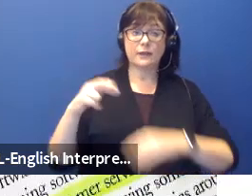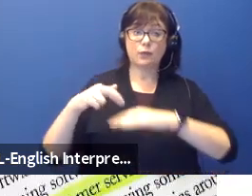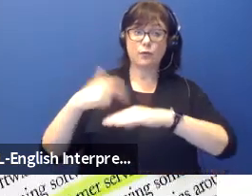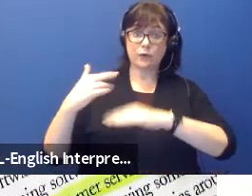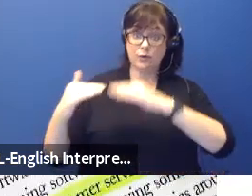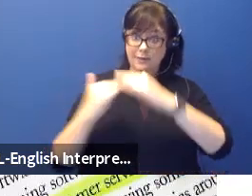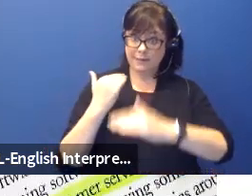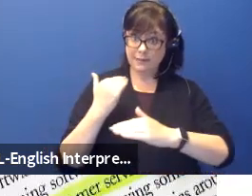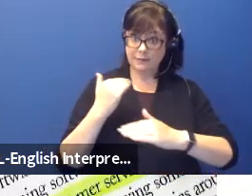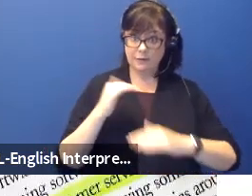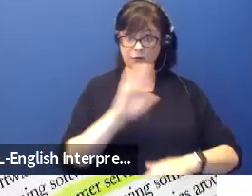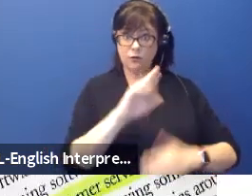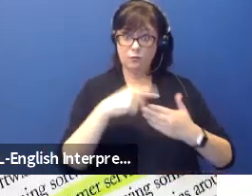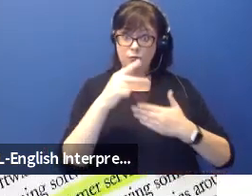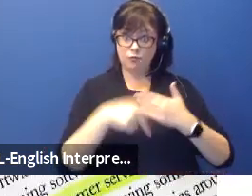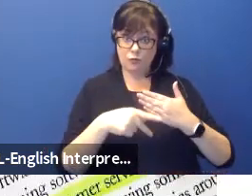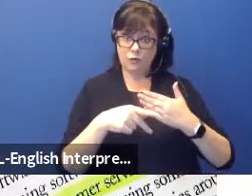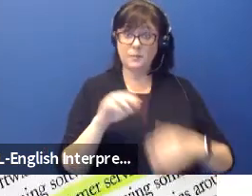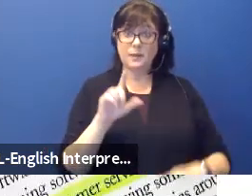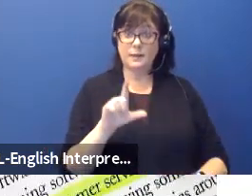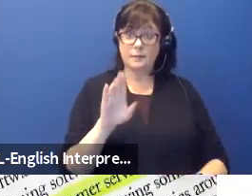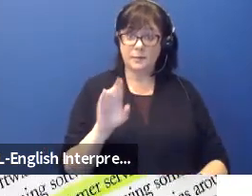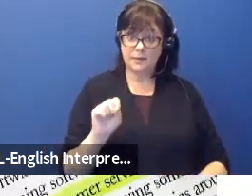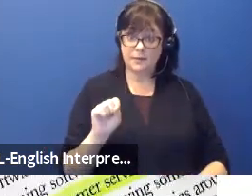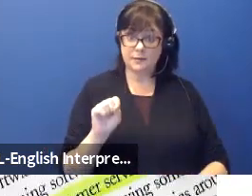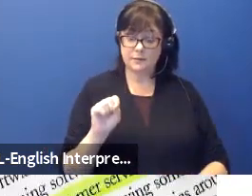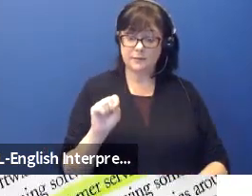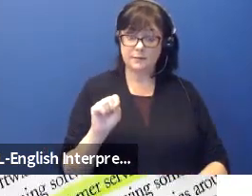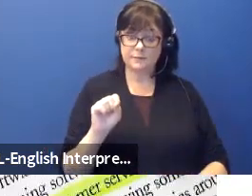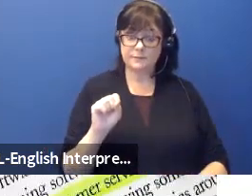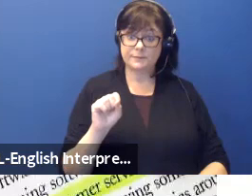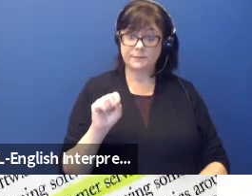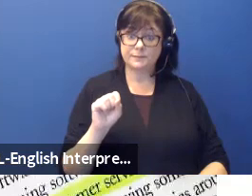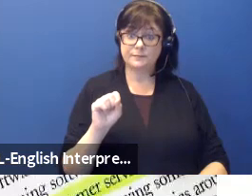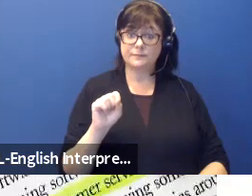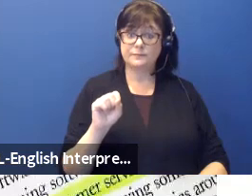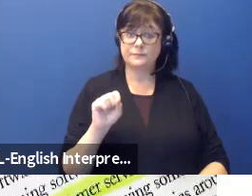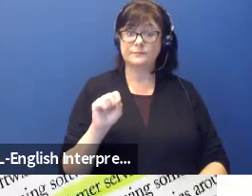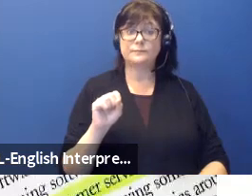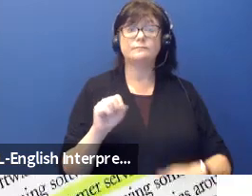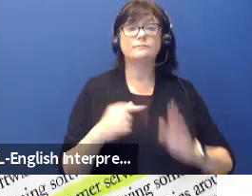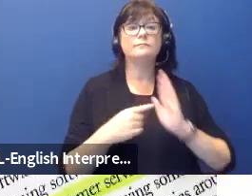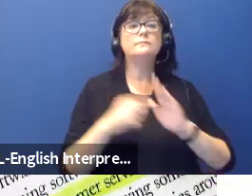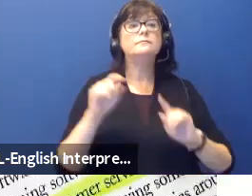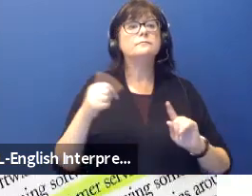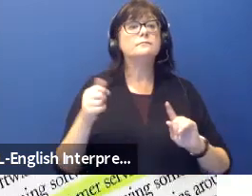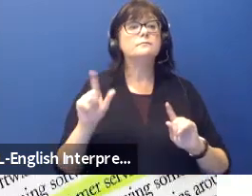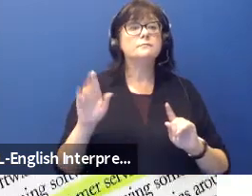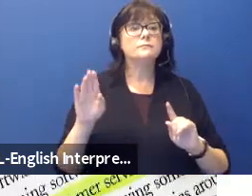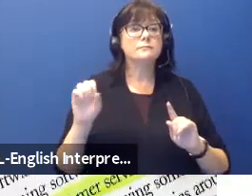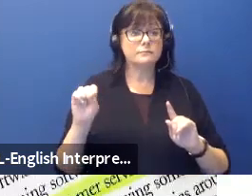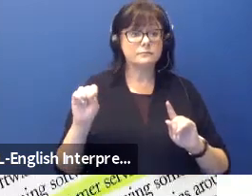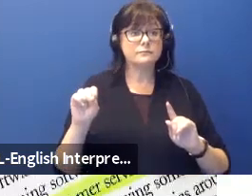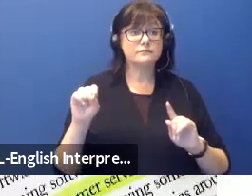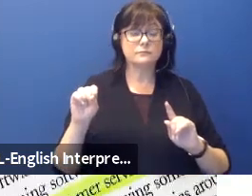of LBS, so if another service provider is referring, if another LBS service provider refers me to